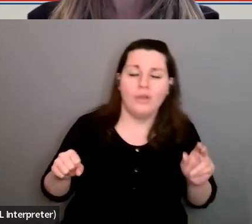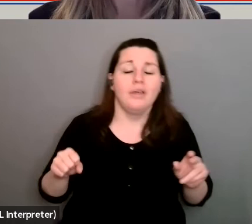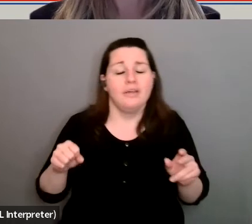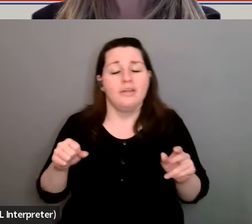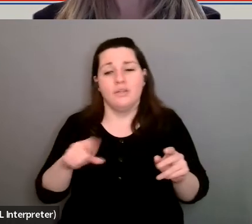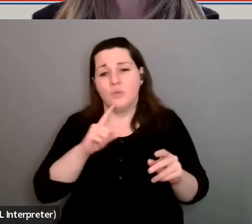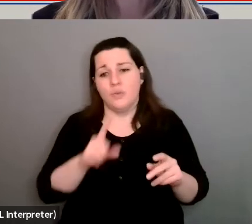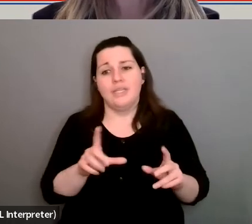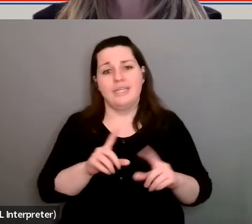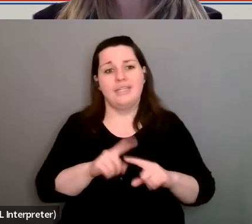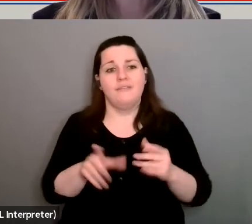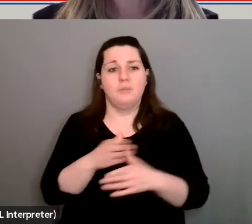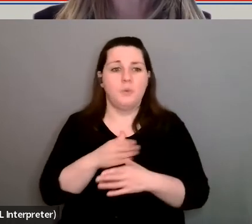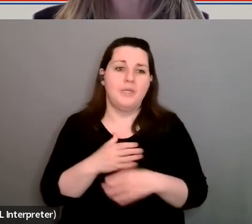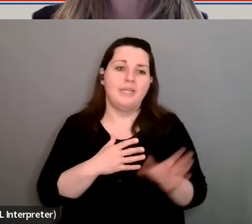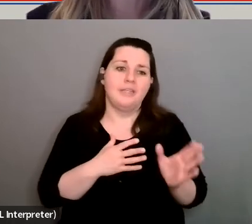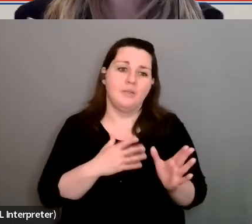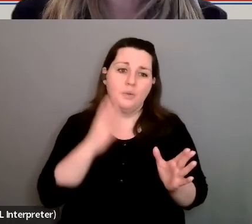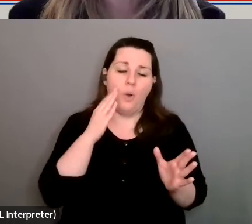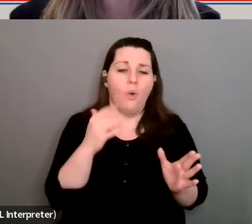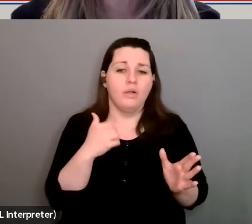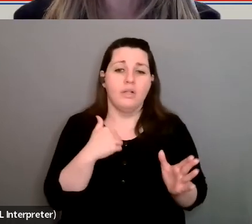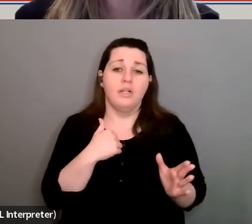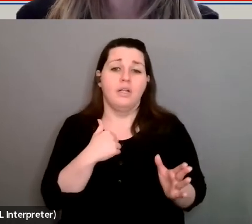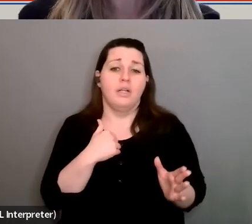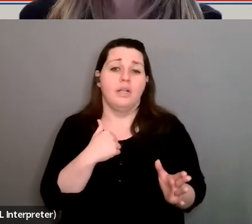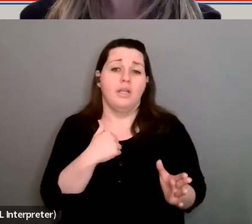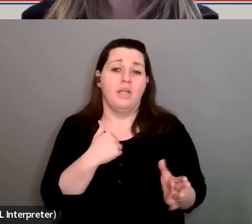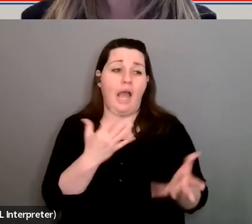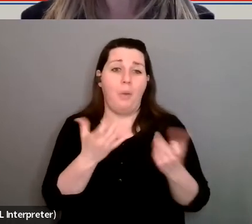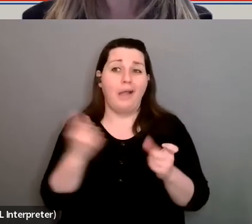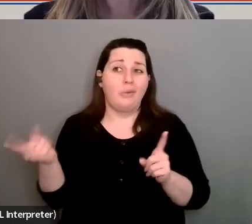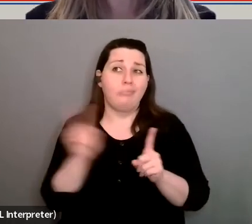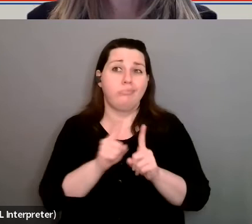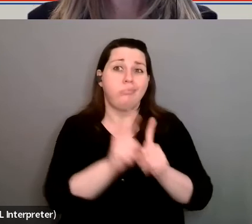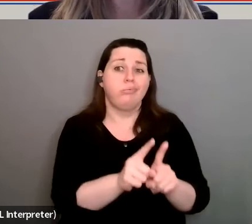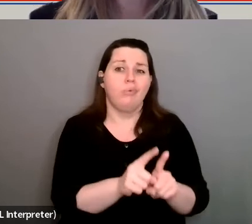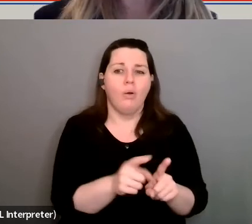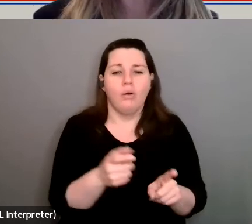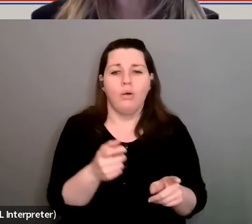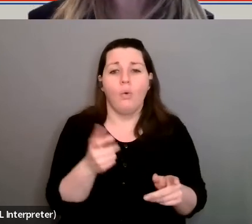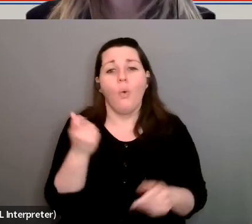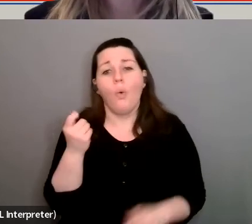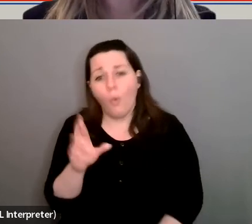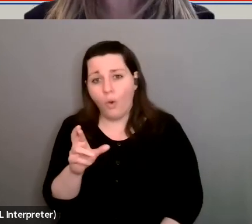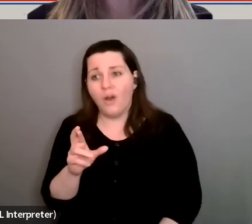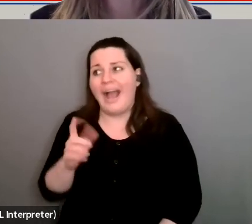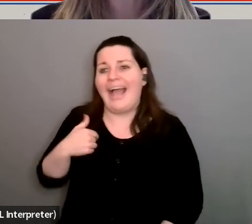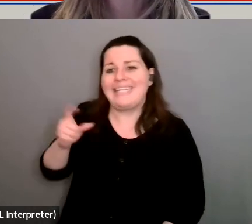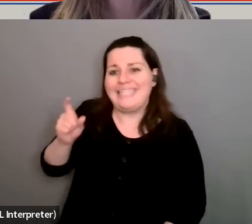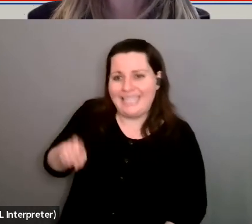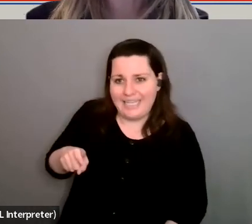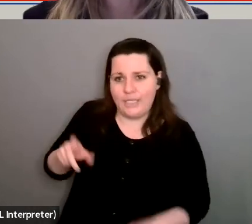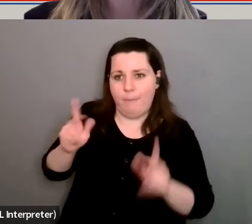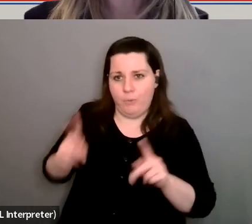between, maybe just wanting to take somebody with you, or you need somebody to